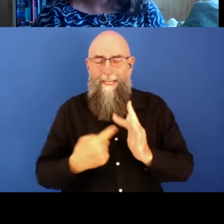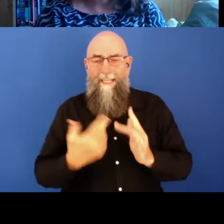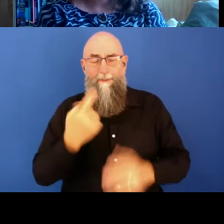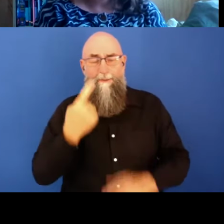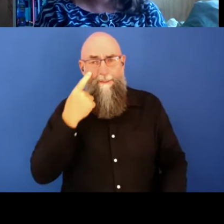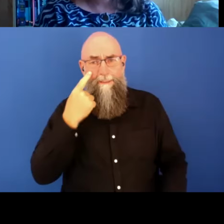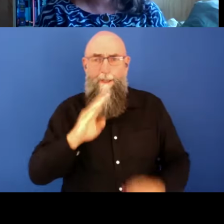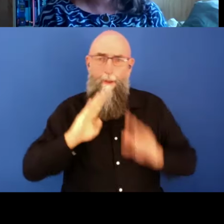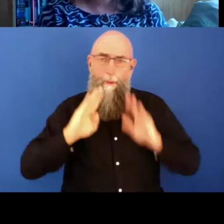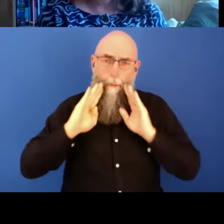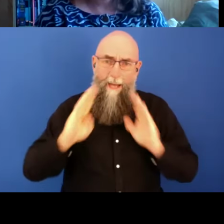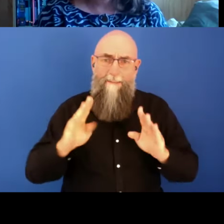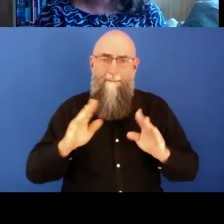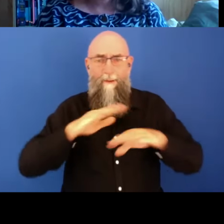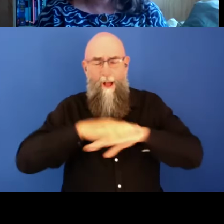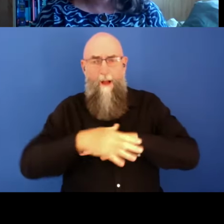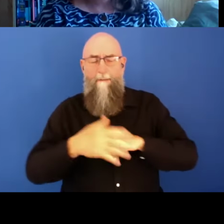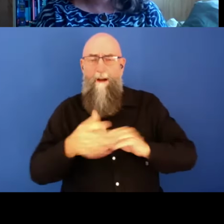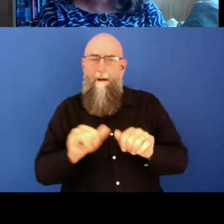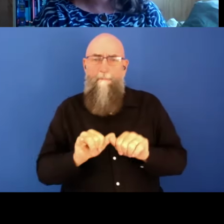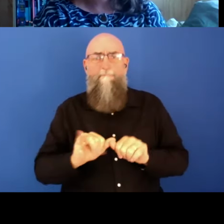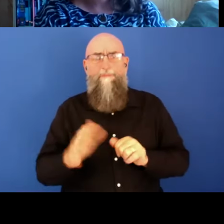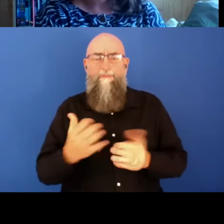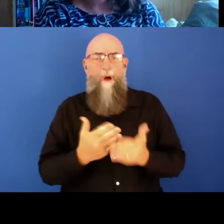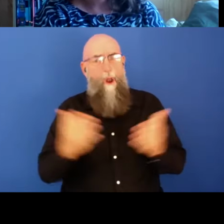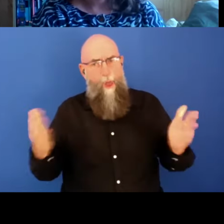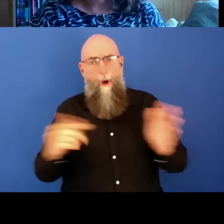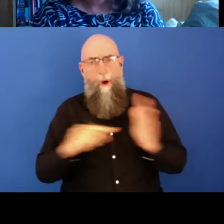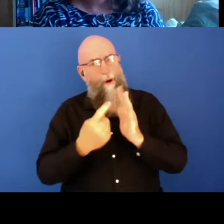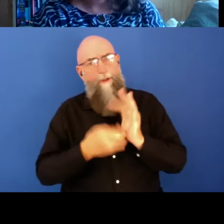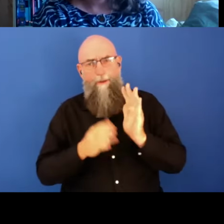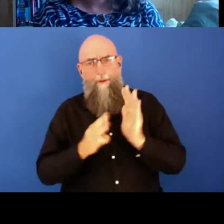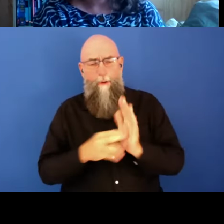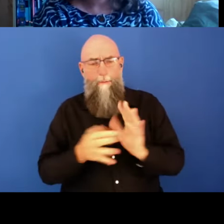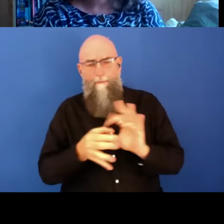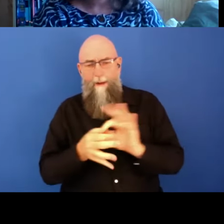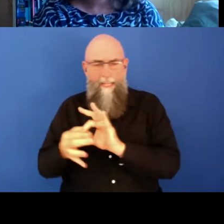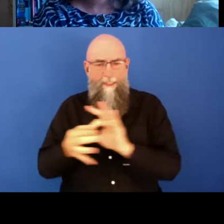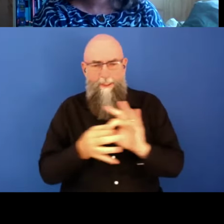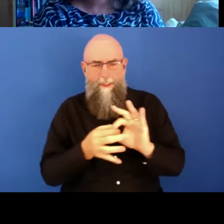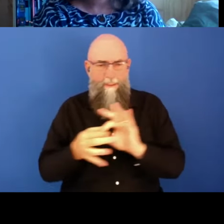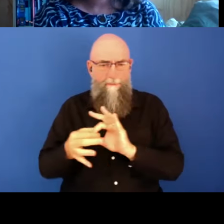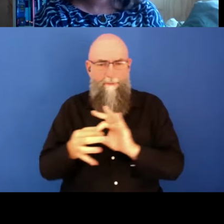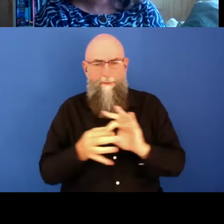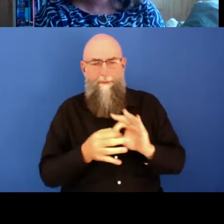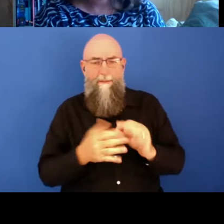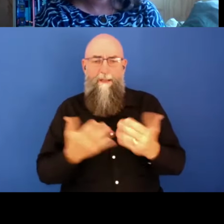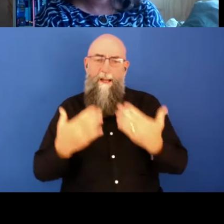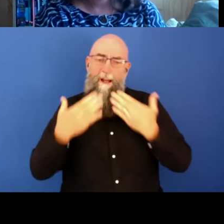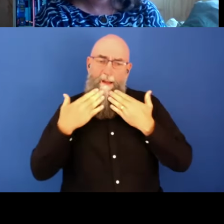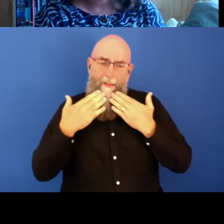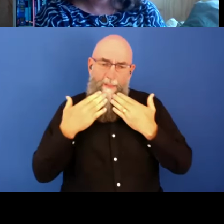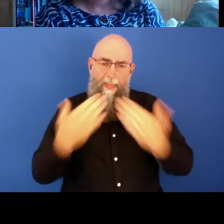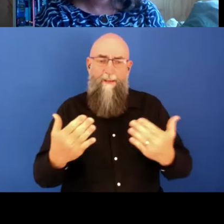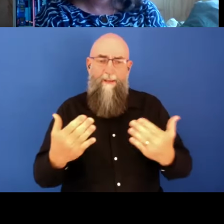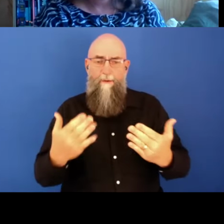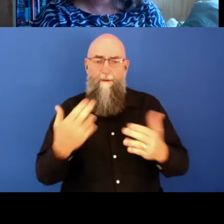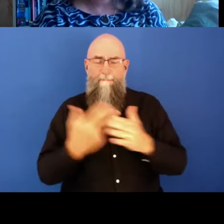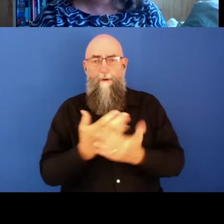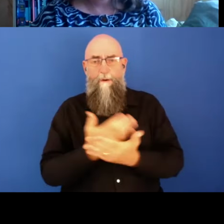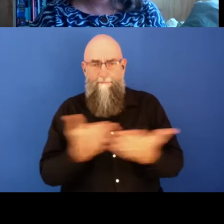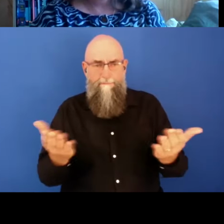relationship based project happening um so please uh thank you to um christie